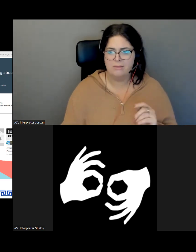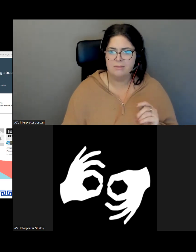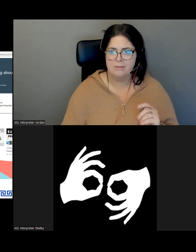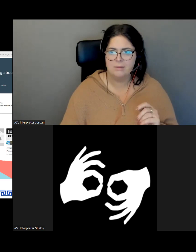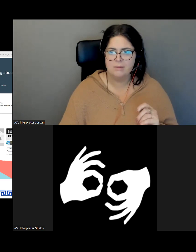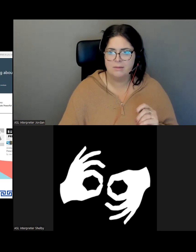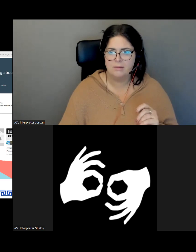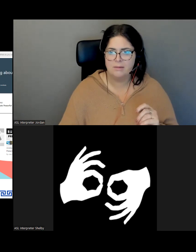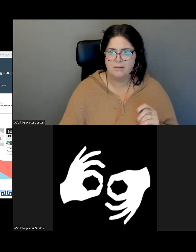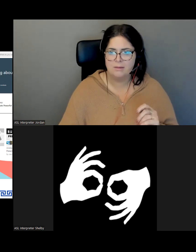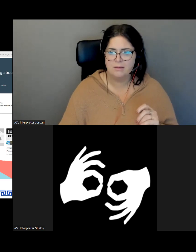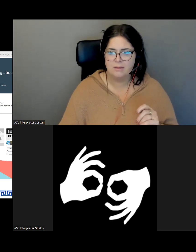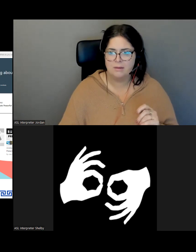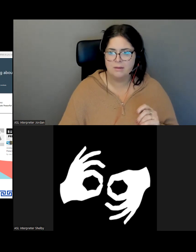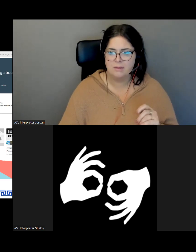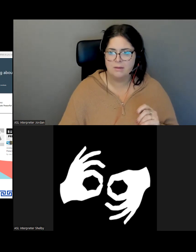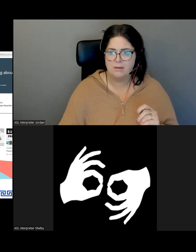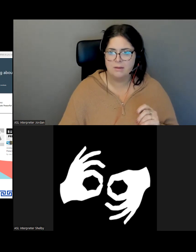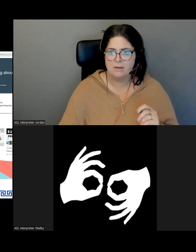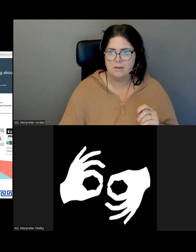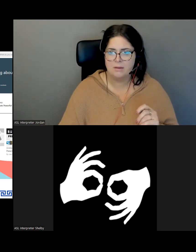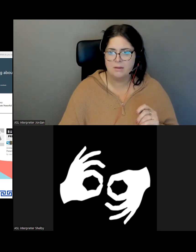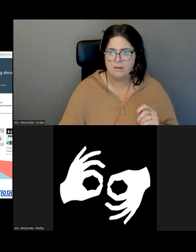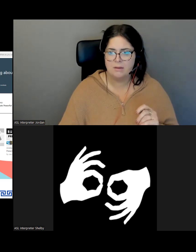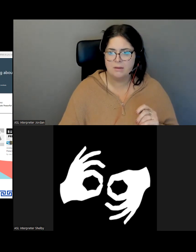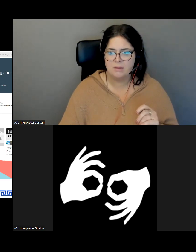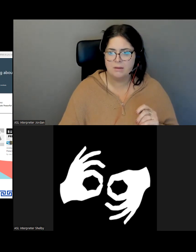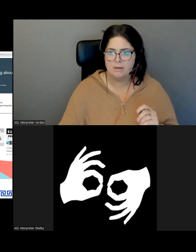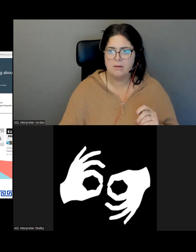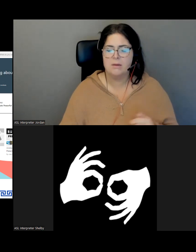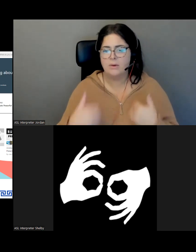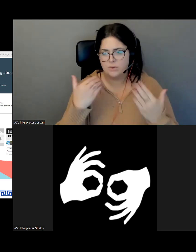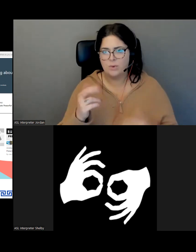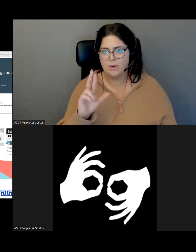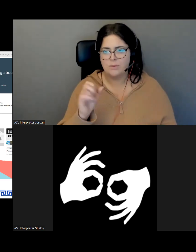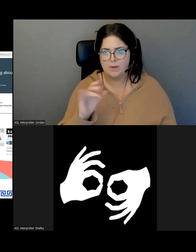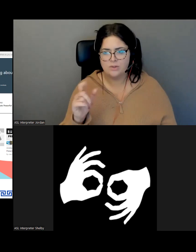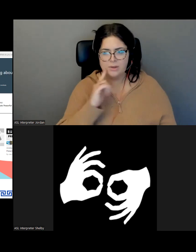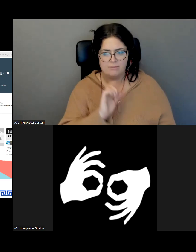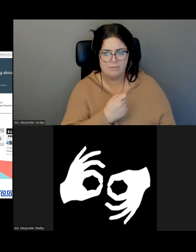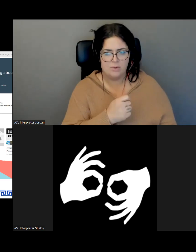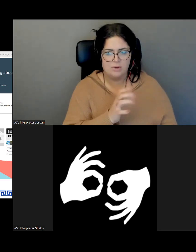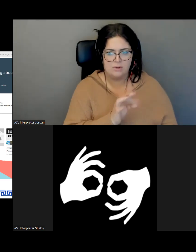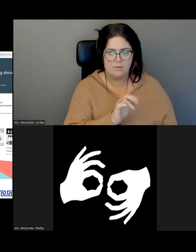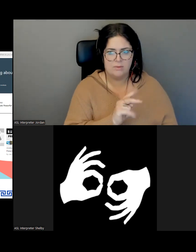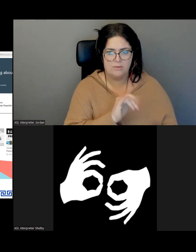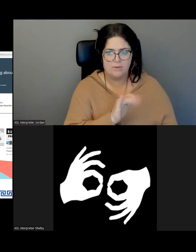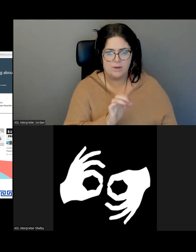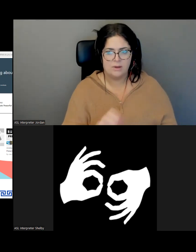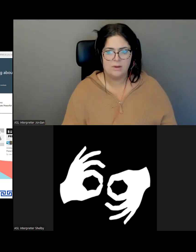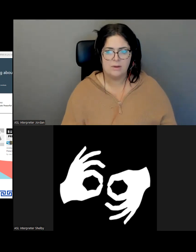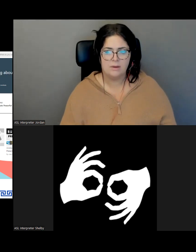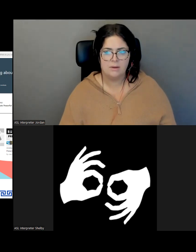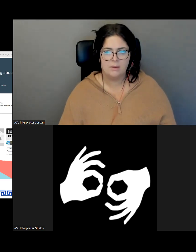Okay, go ahead. I've muted Frankie. I'm going to type in there now. Okay, great. So you can access it by computer